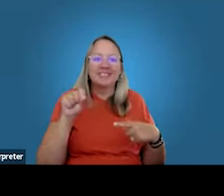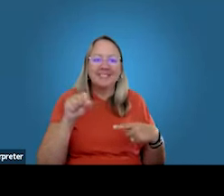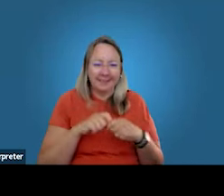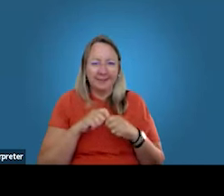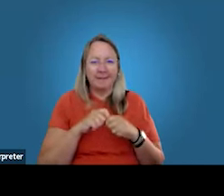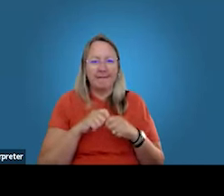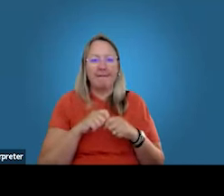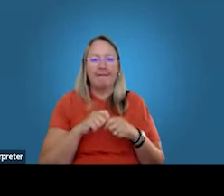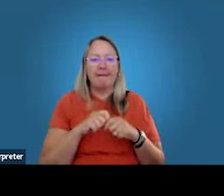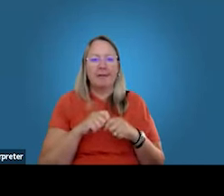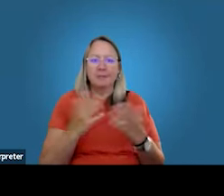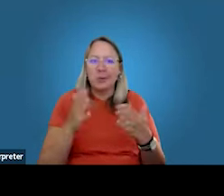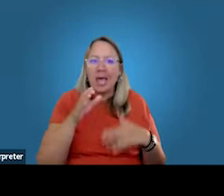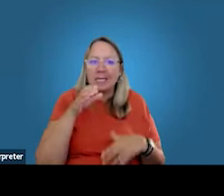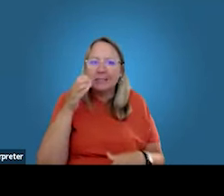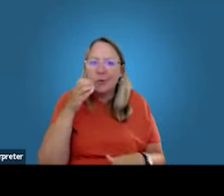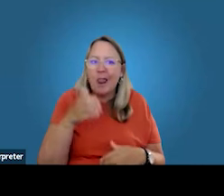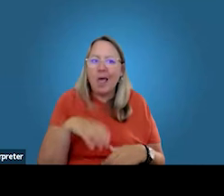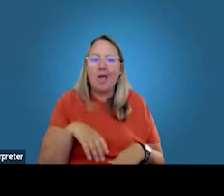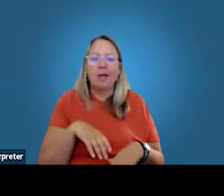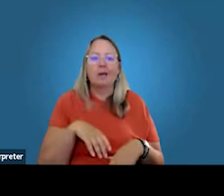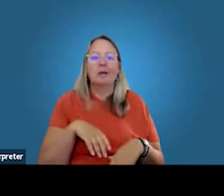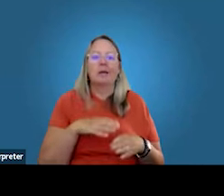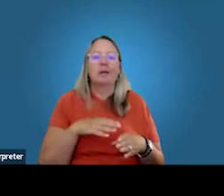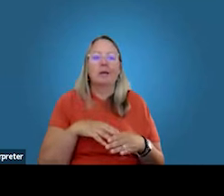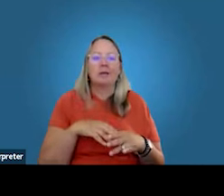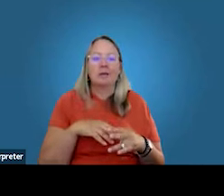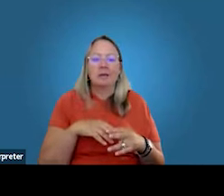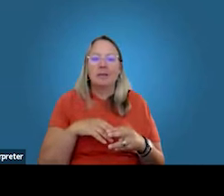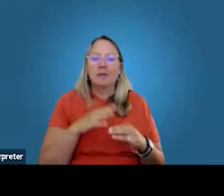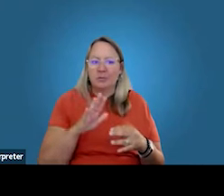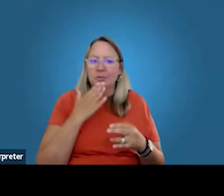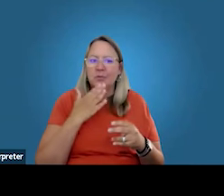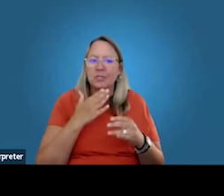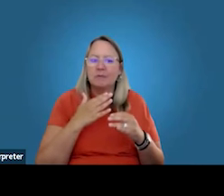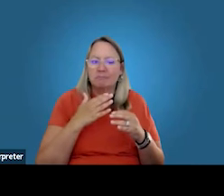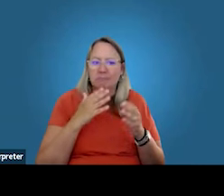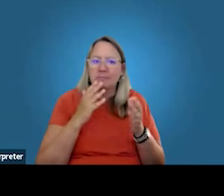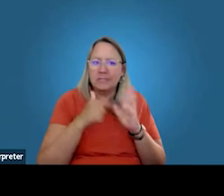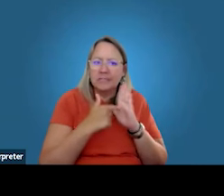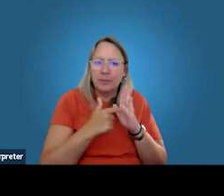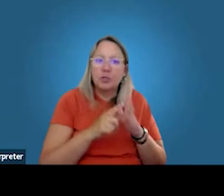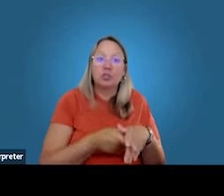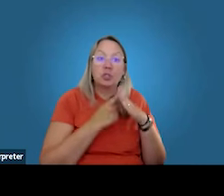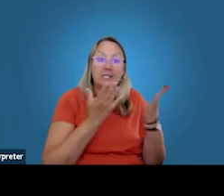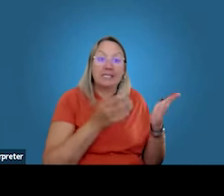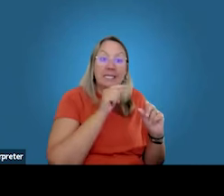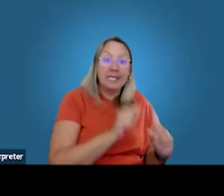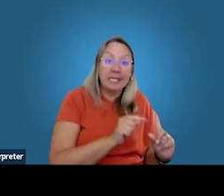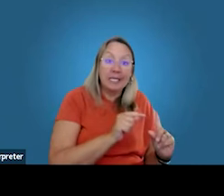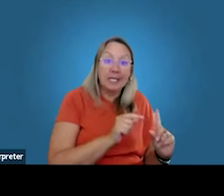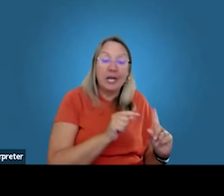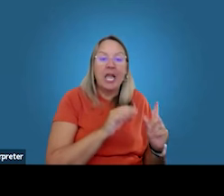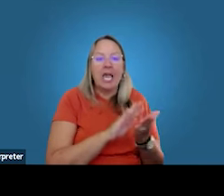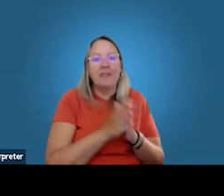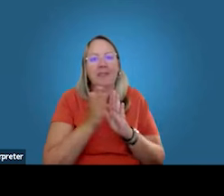imagine a story like Cinderella or Pretty Woman as great examples. So where someone starts from here and then they end up here